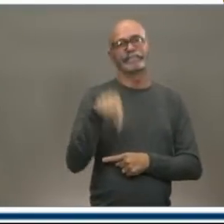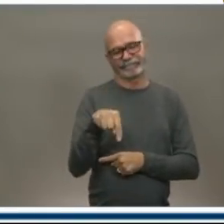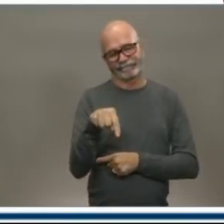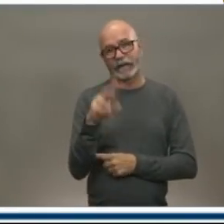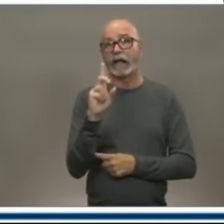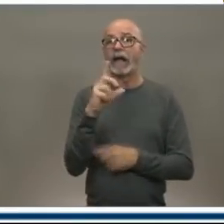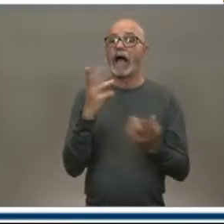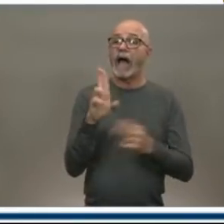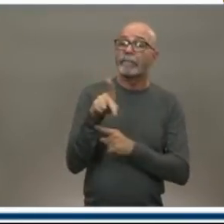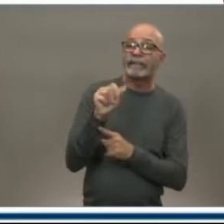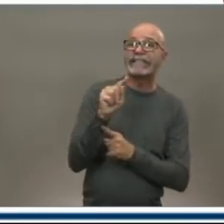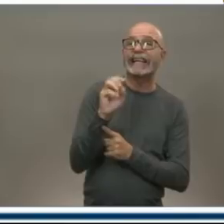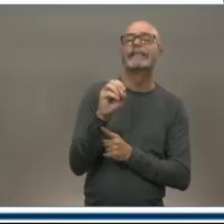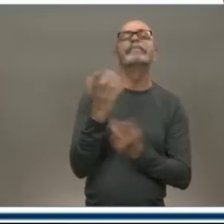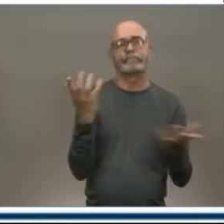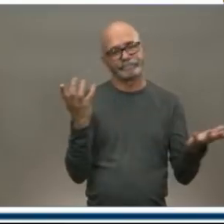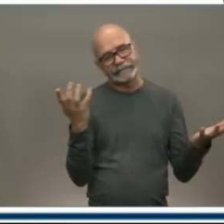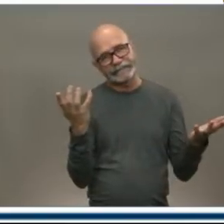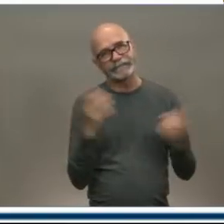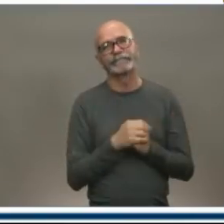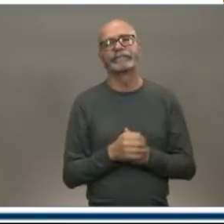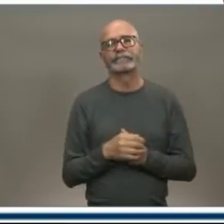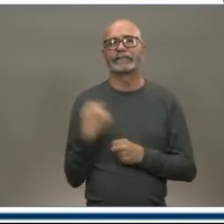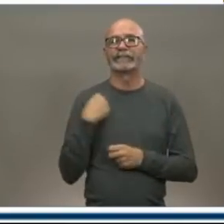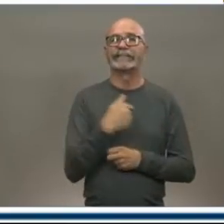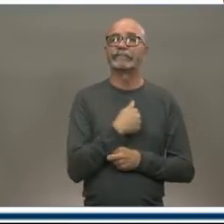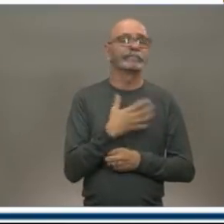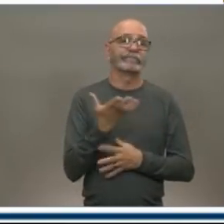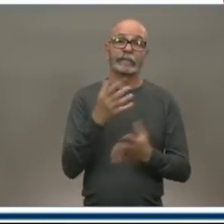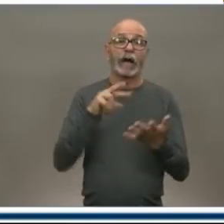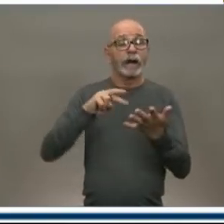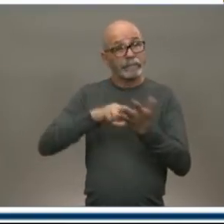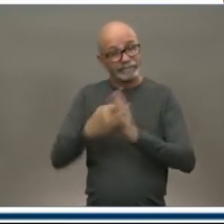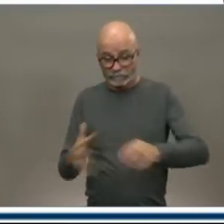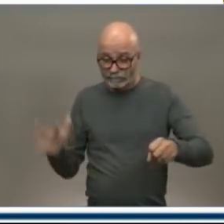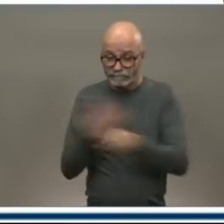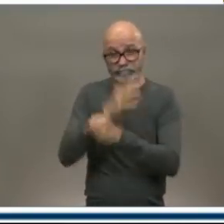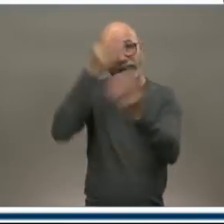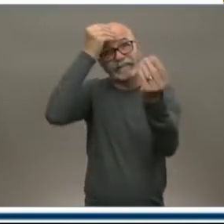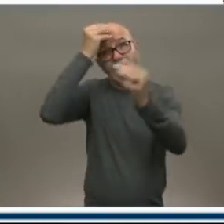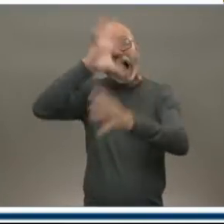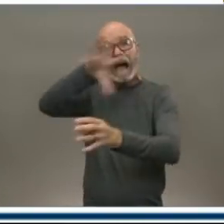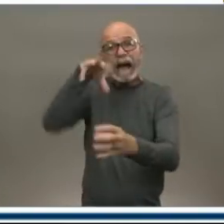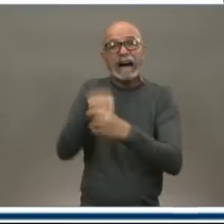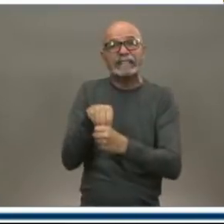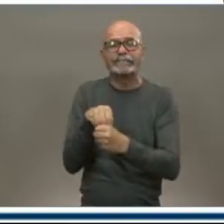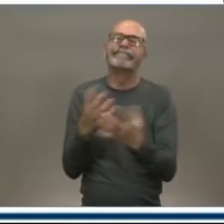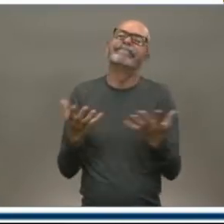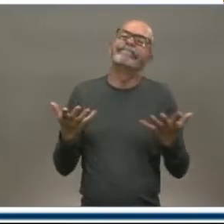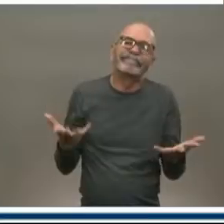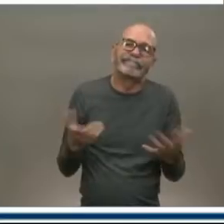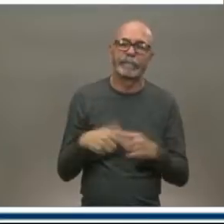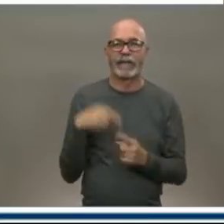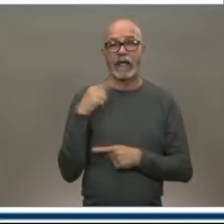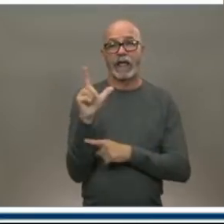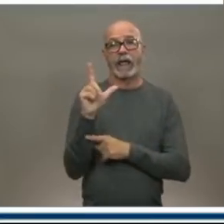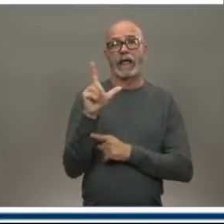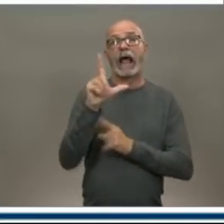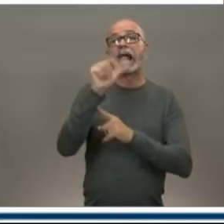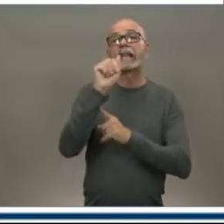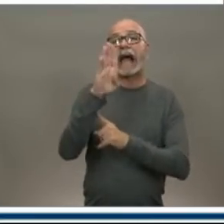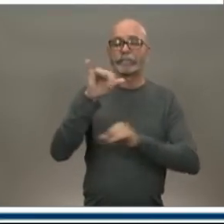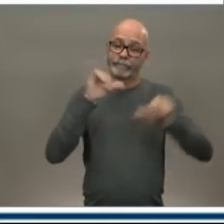seen in today's release, we don't have complete data to report at this point. Simply, the lab system is going through a routine